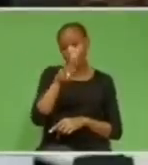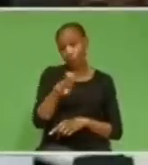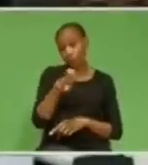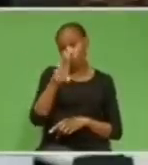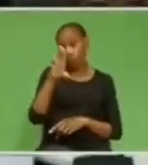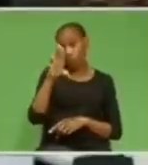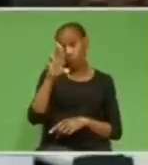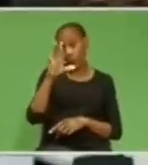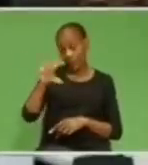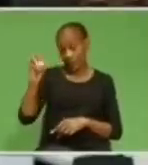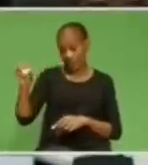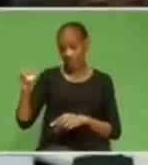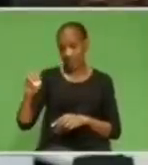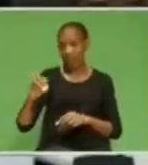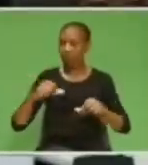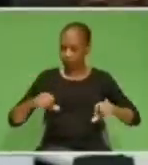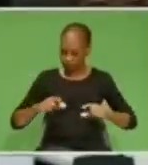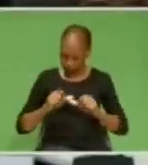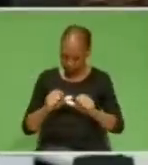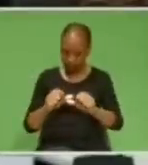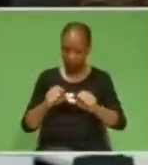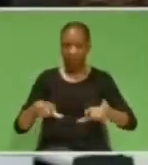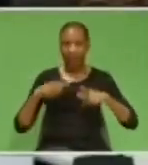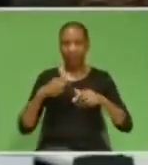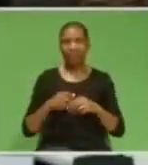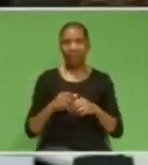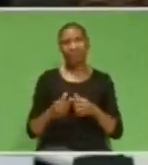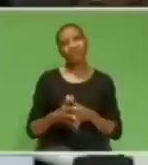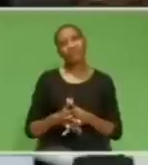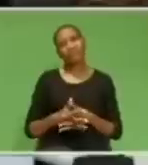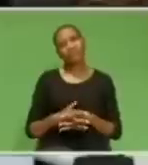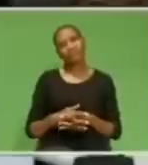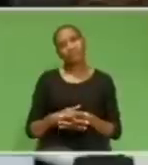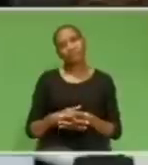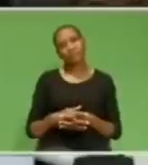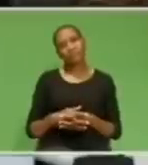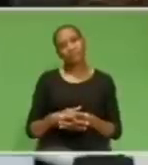1,200 survived the attempted murder attacks.